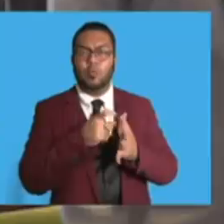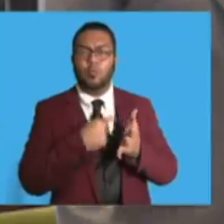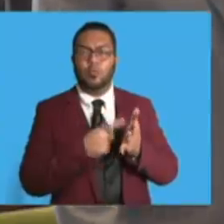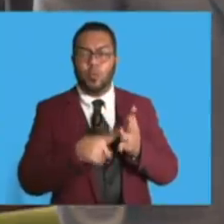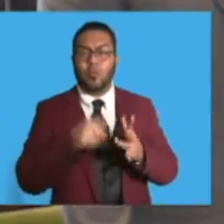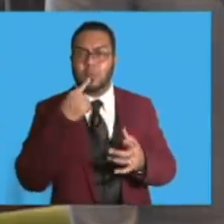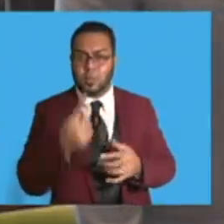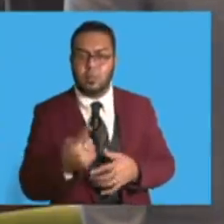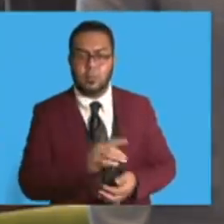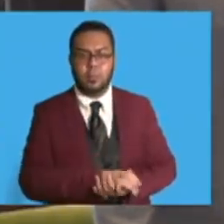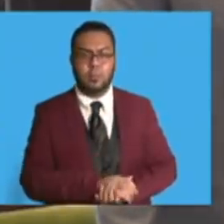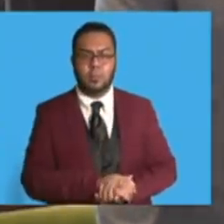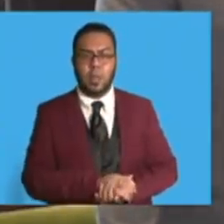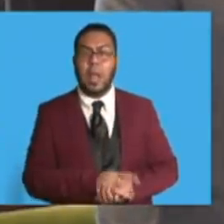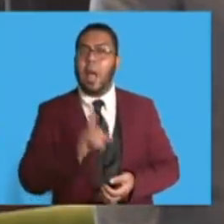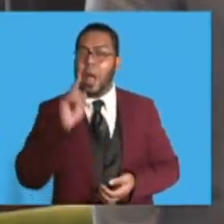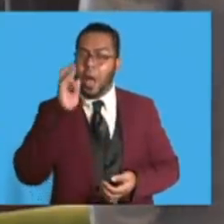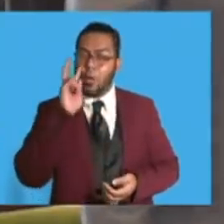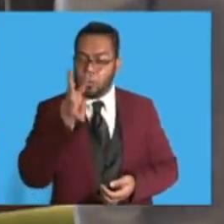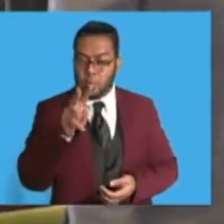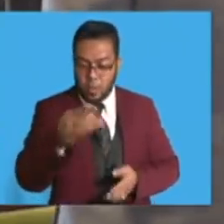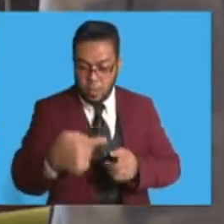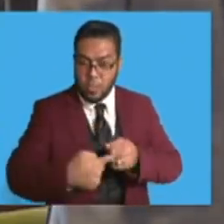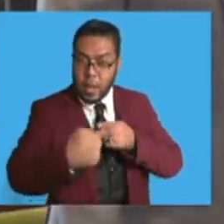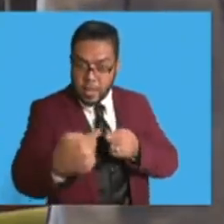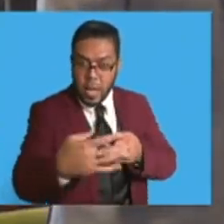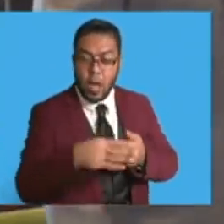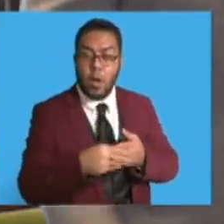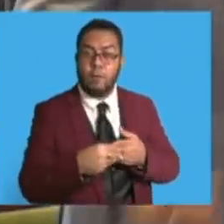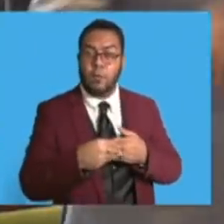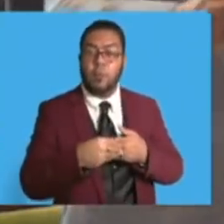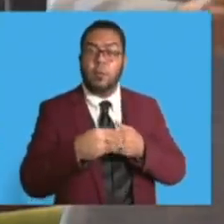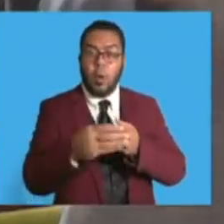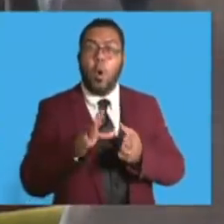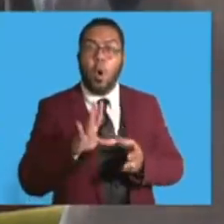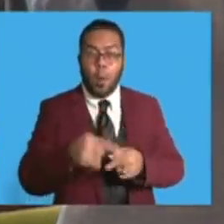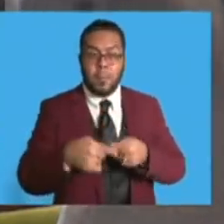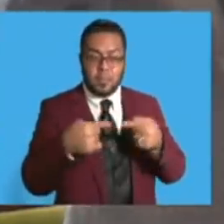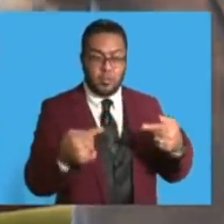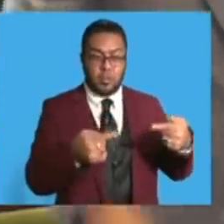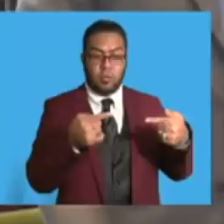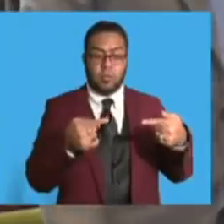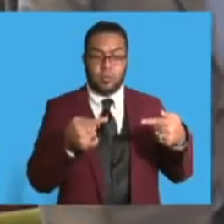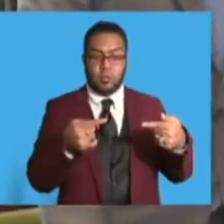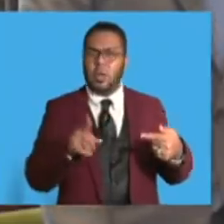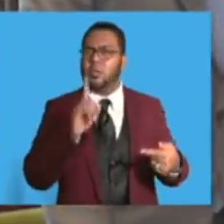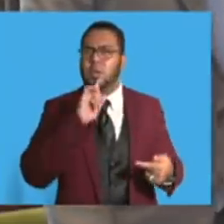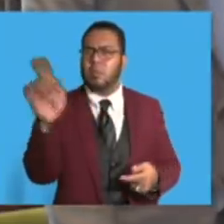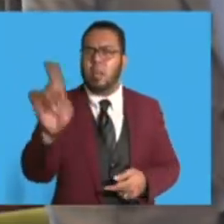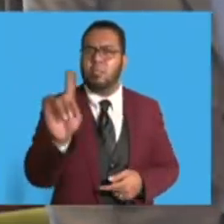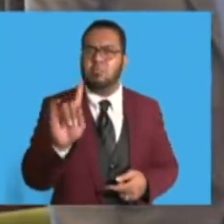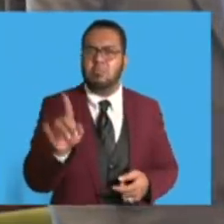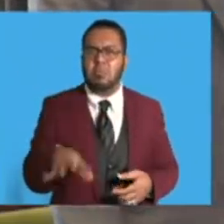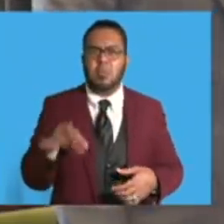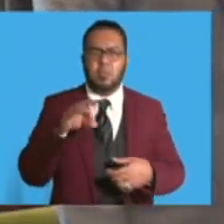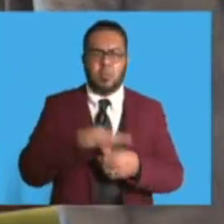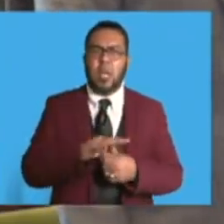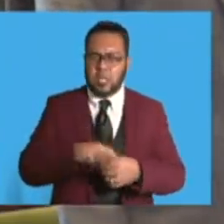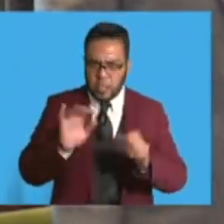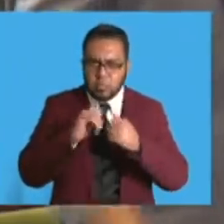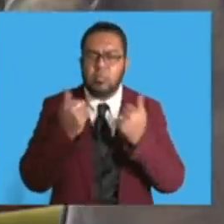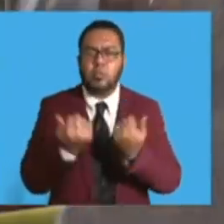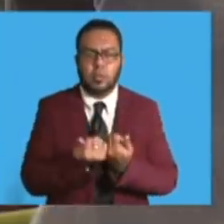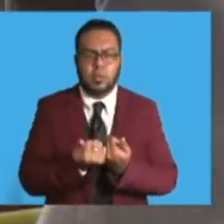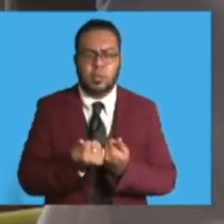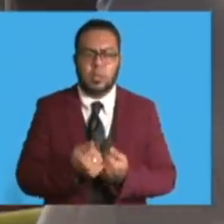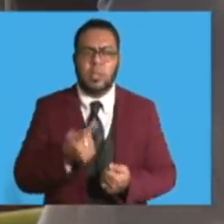convention. I looked across to the Honorable Leader of Opposition, and I said, there's no interim government before elections, and he agreed with me.